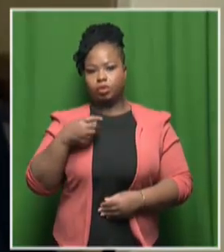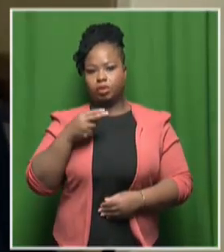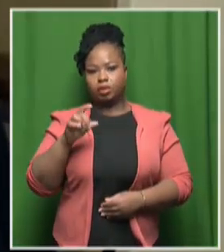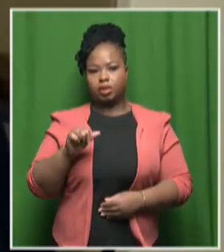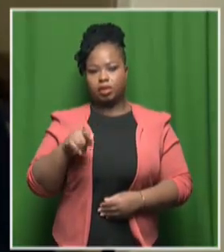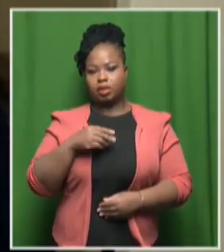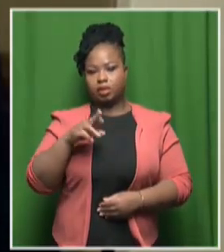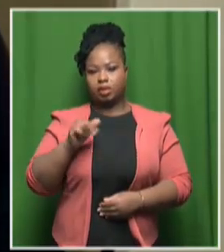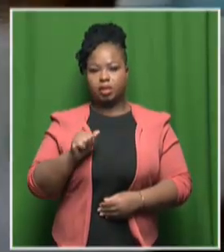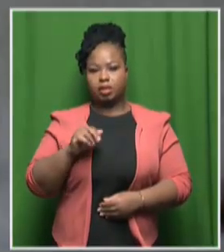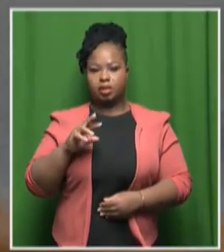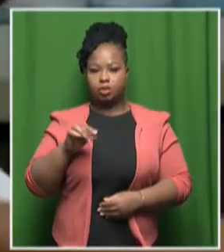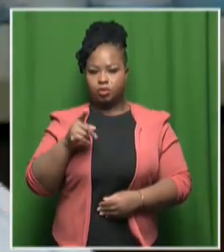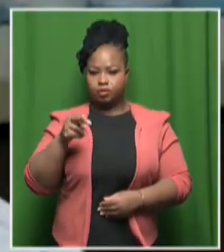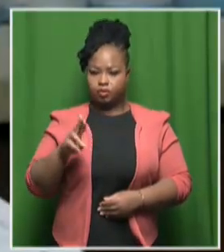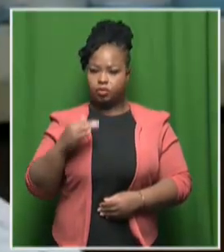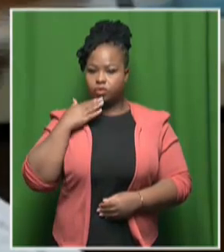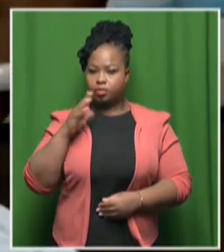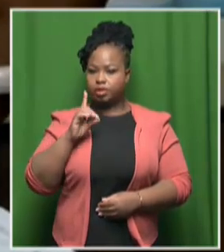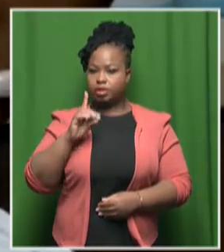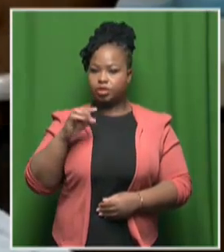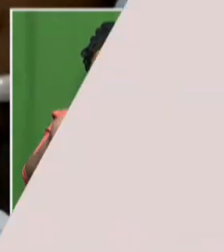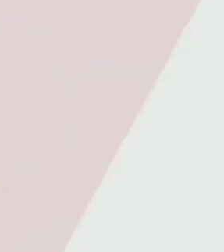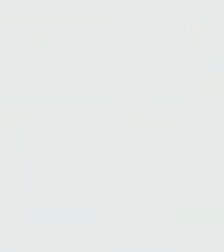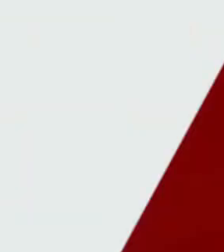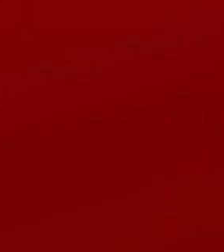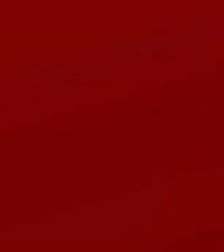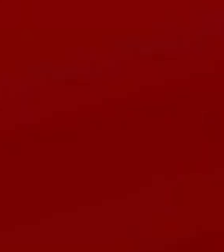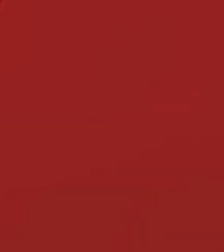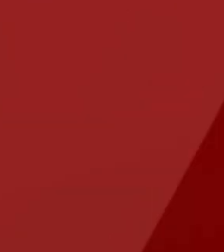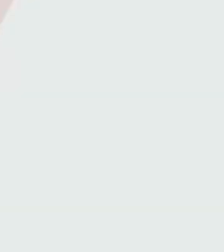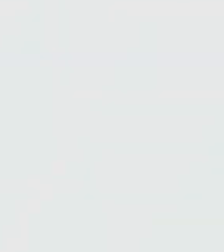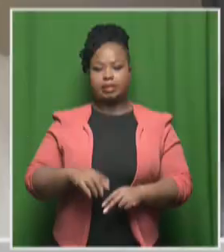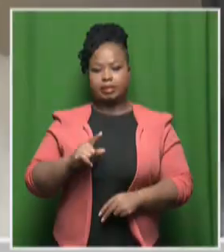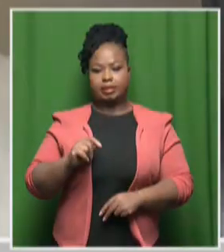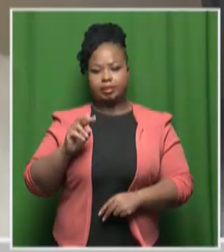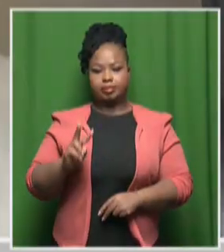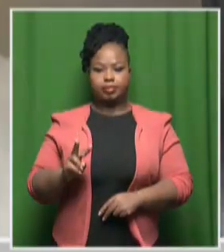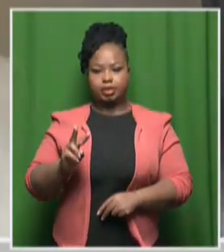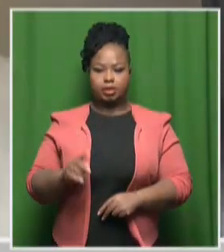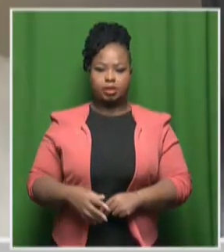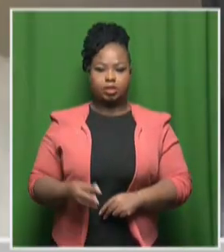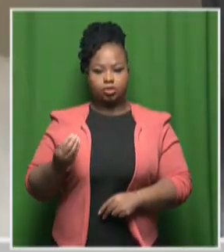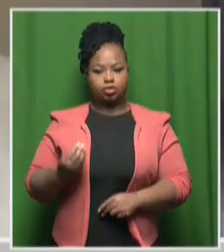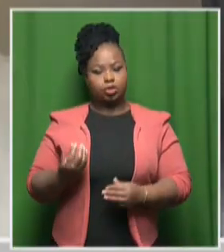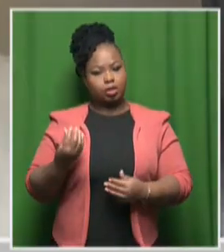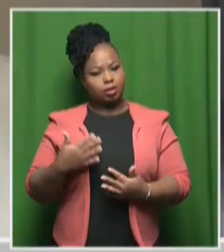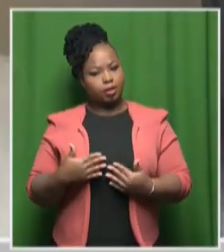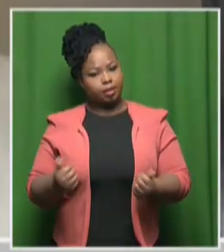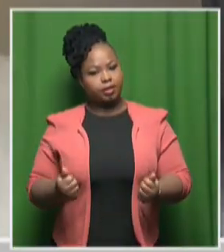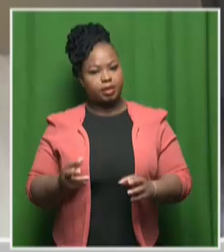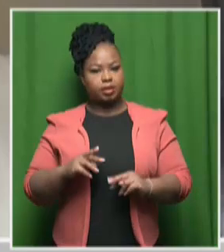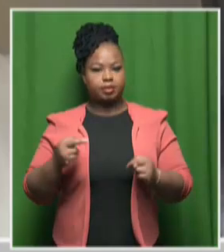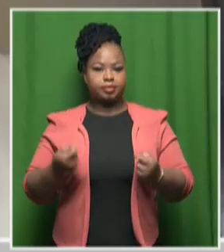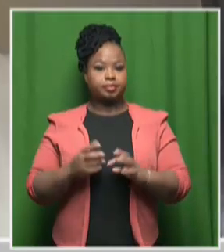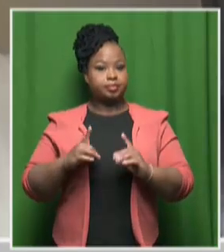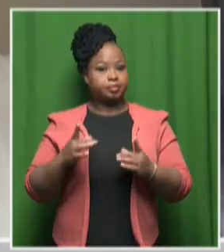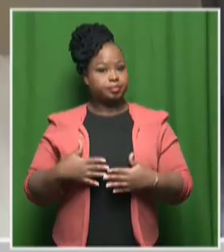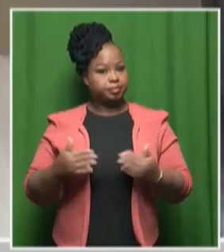Nonhlanhla Ndlovu, who is the Deputy Director General for HIV, AIDS, TB, Maternal and Child Health at the National Health